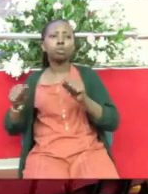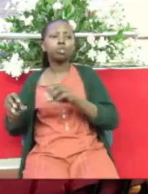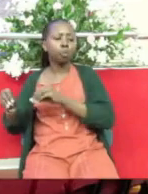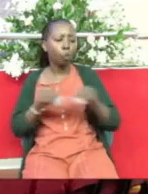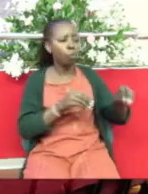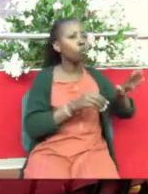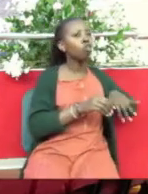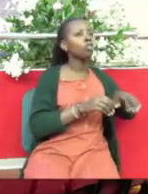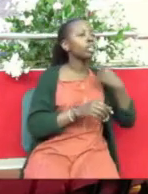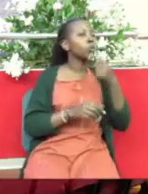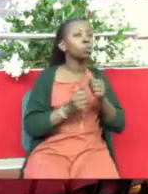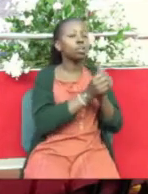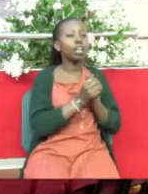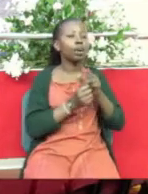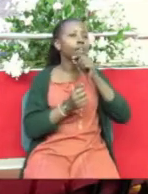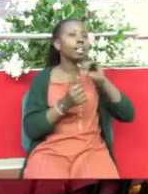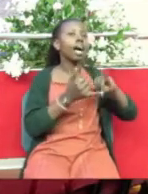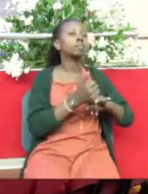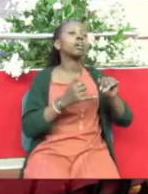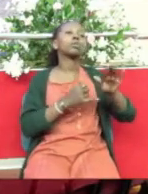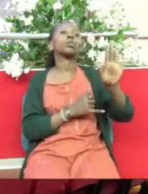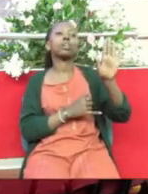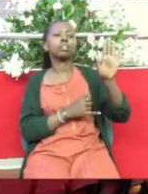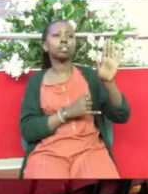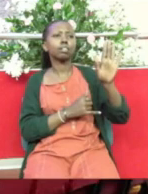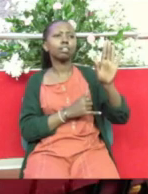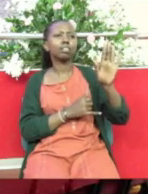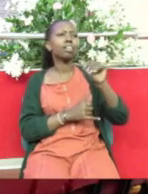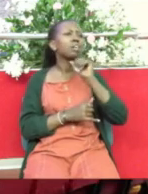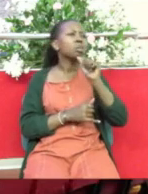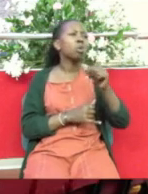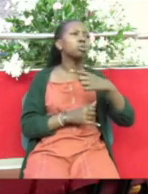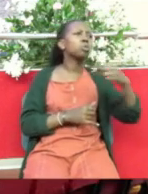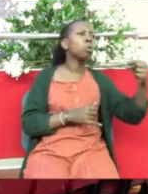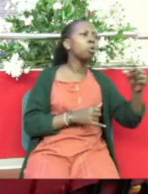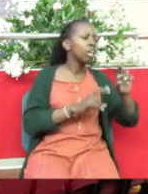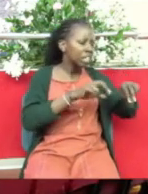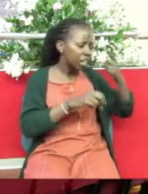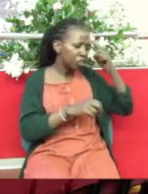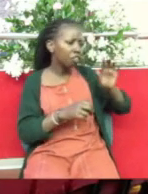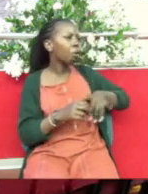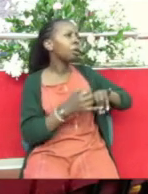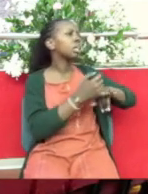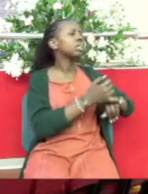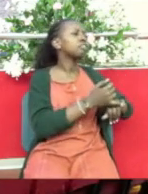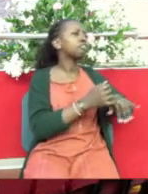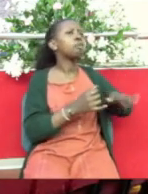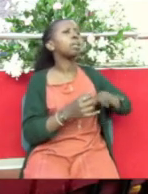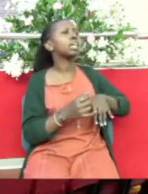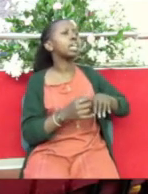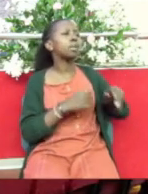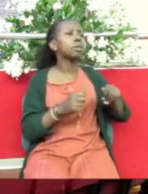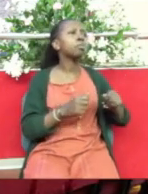ya maombi, huo moto utashughulikia huyo mwanadada huko nje. You don't need to go attacking them and looking for ways of boiling water and pouring on them,